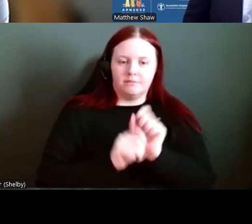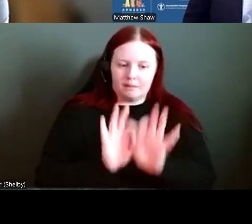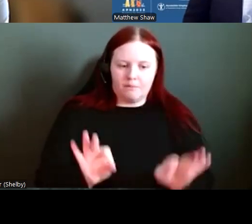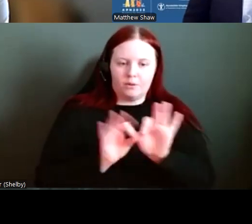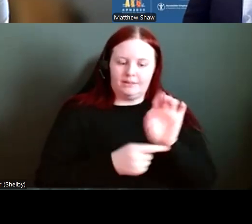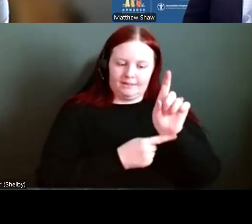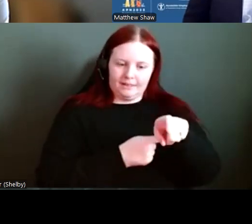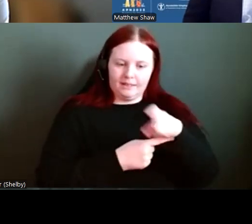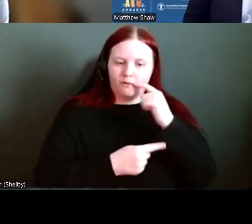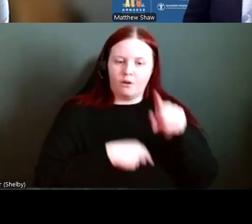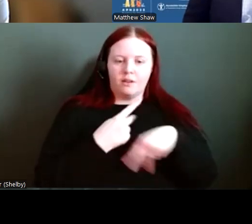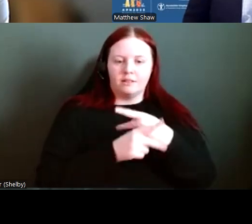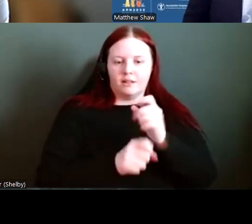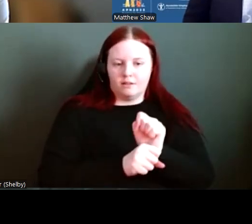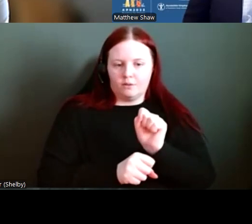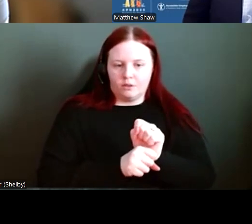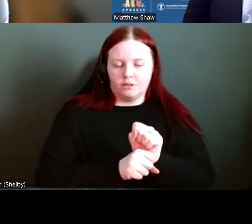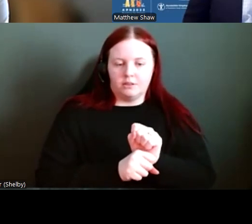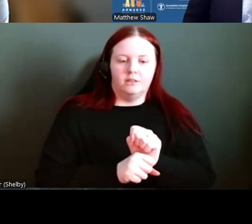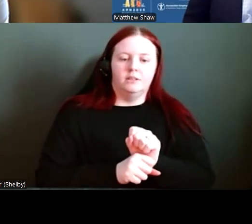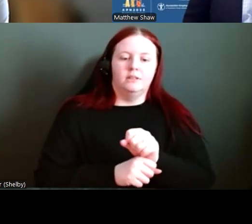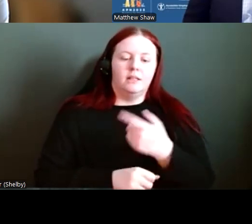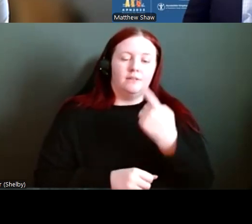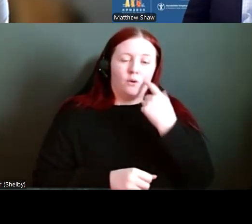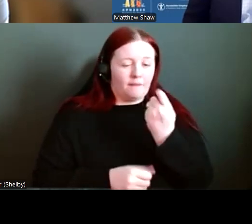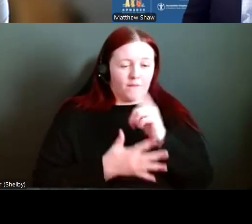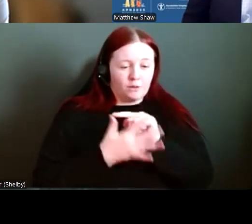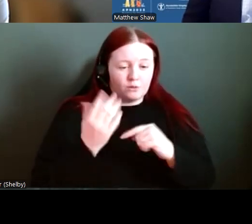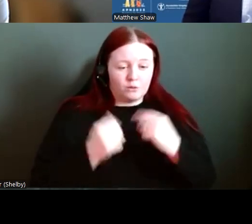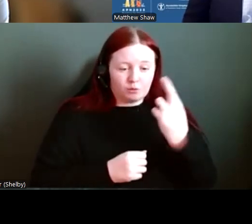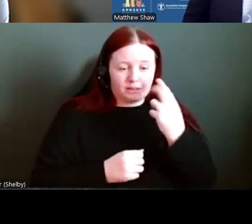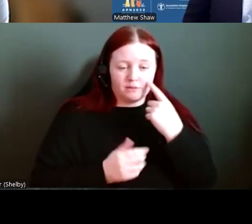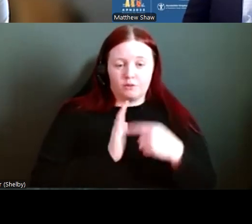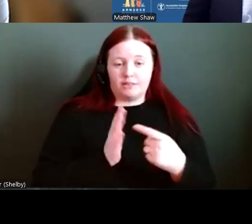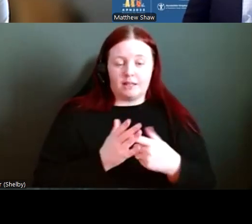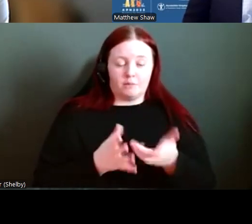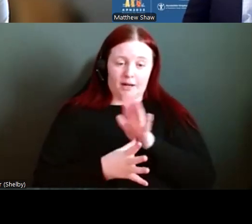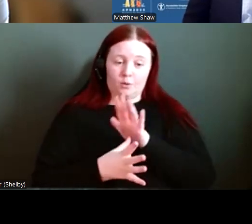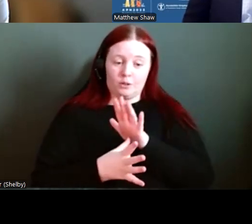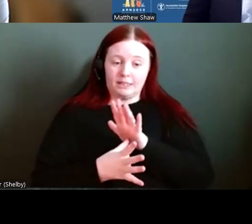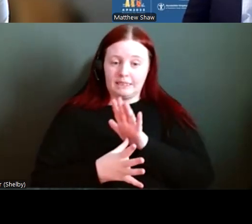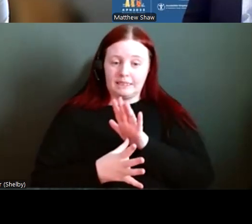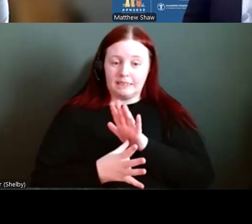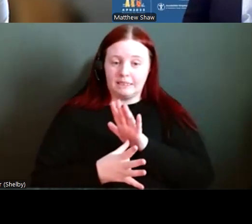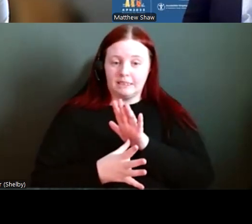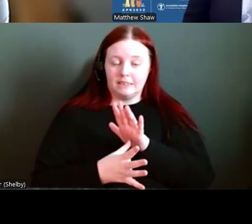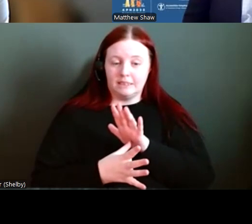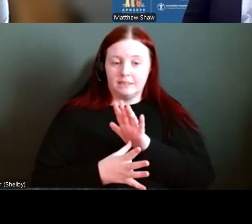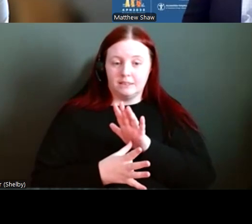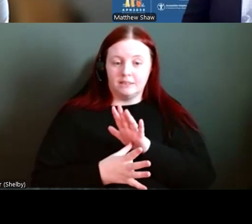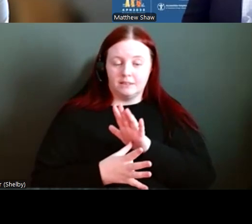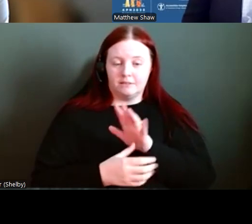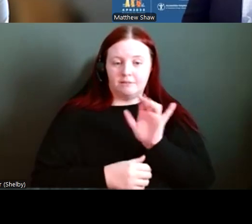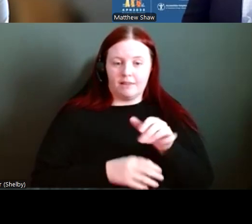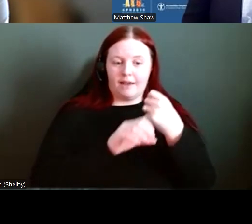for a few different reasons. I think in terms of priorities, that's really where that feedback